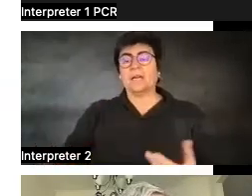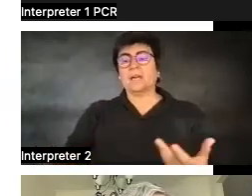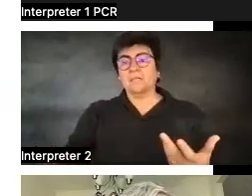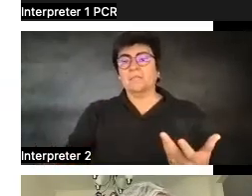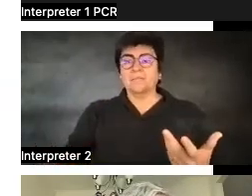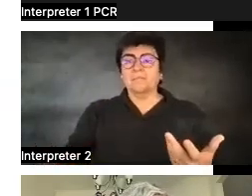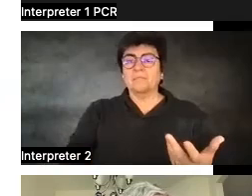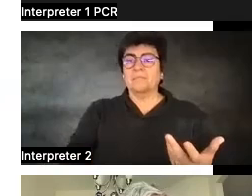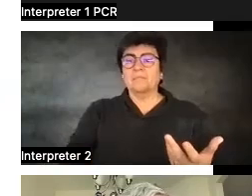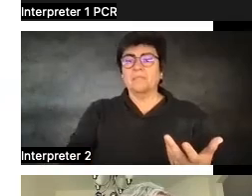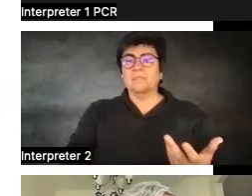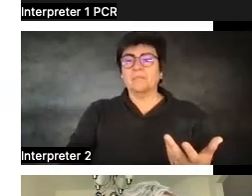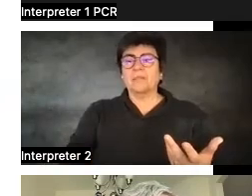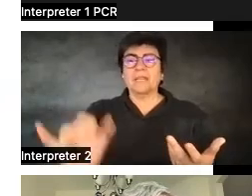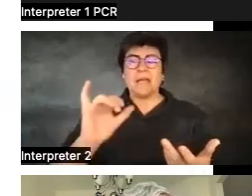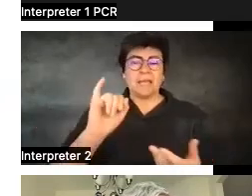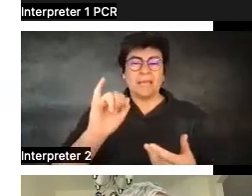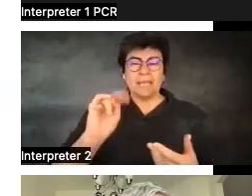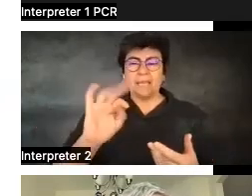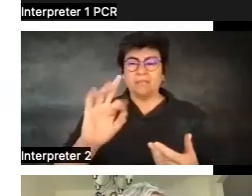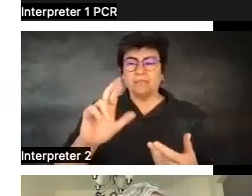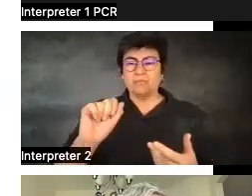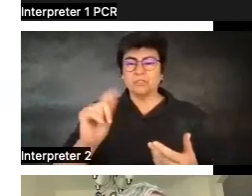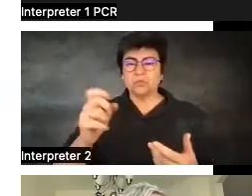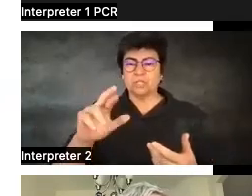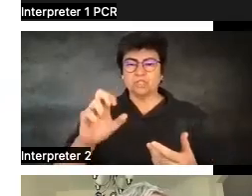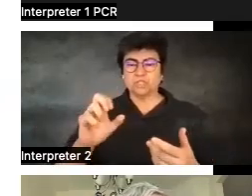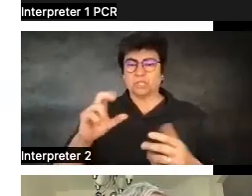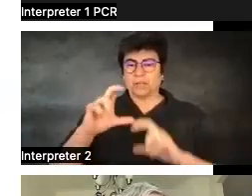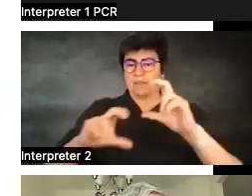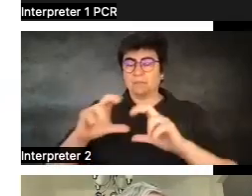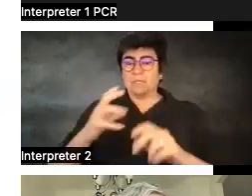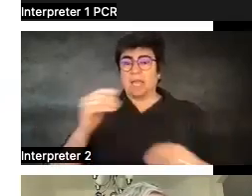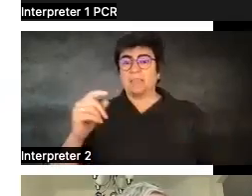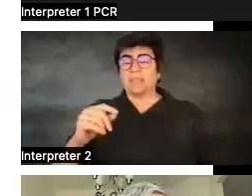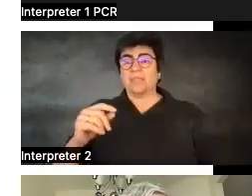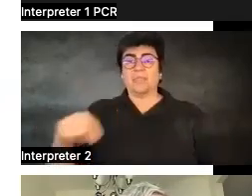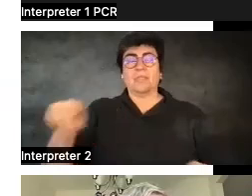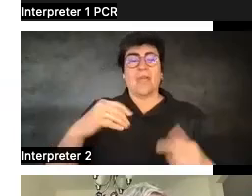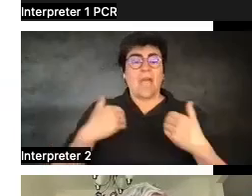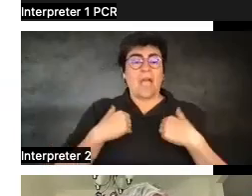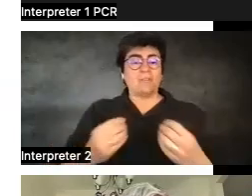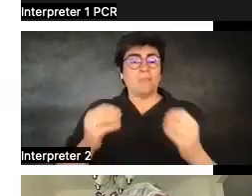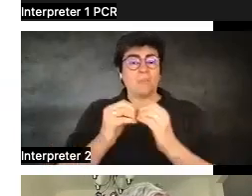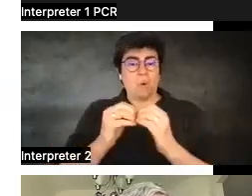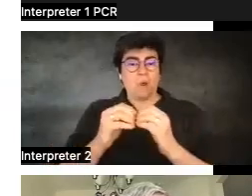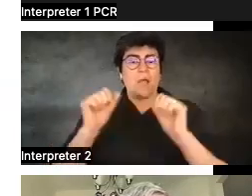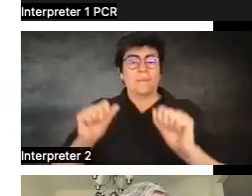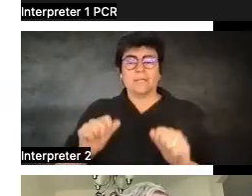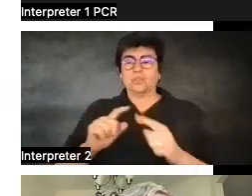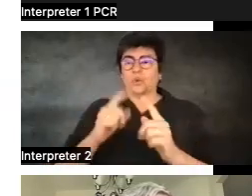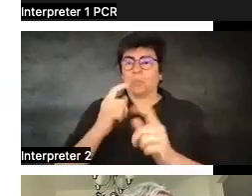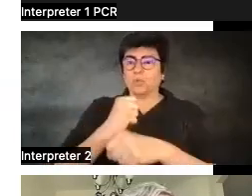infrastructure investments, but a wide variety of things. And they have much more ability to produce